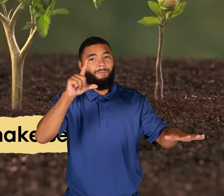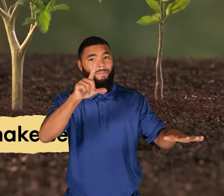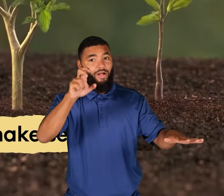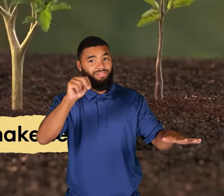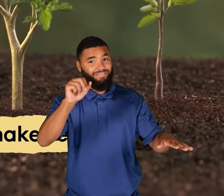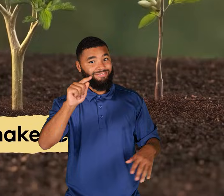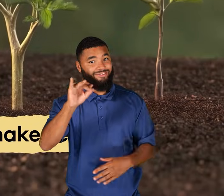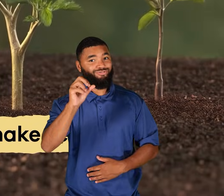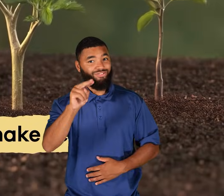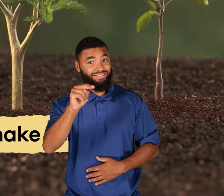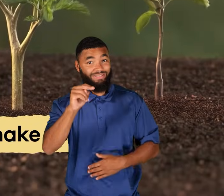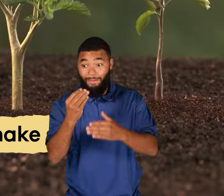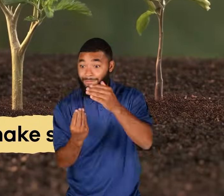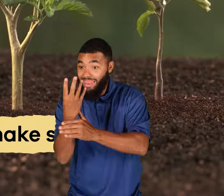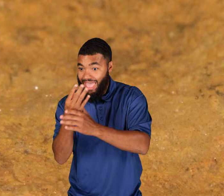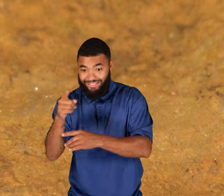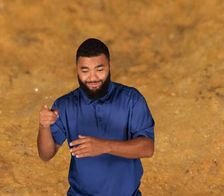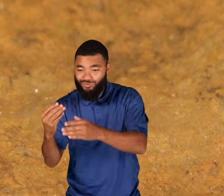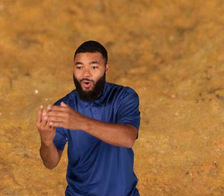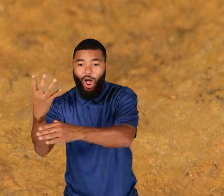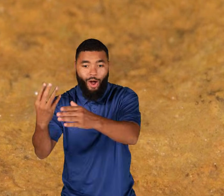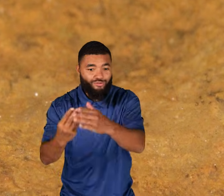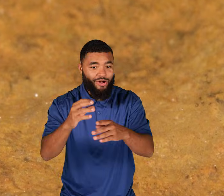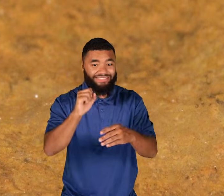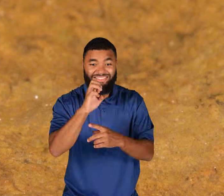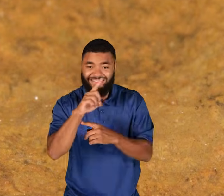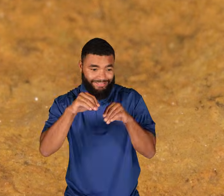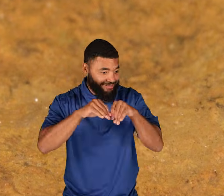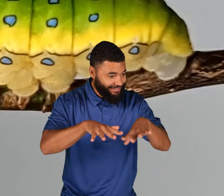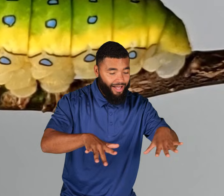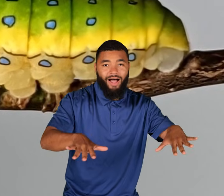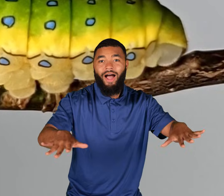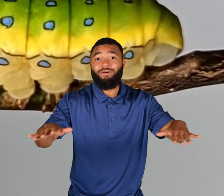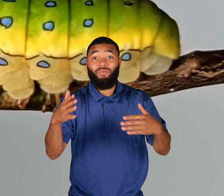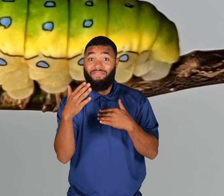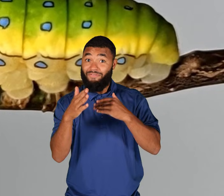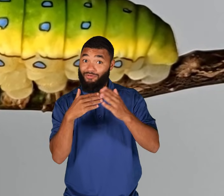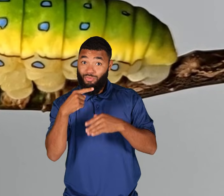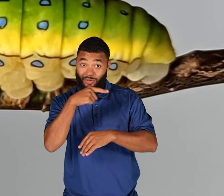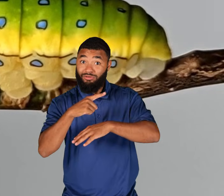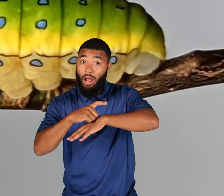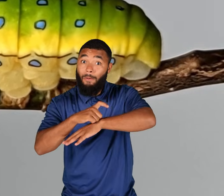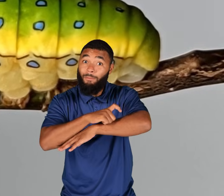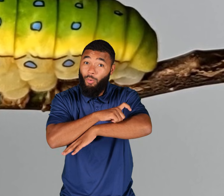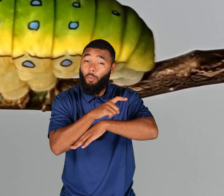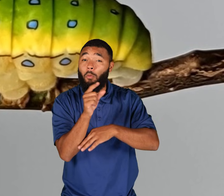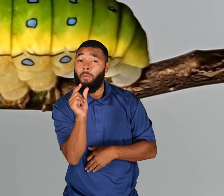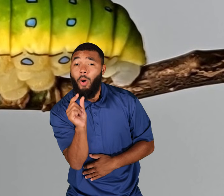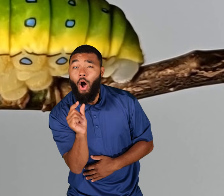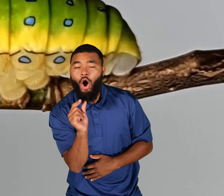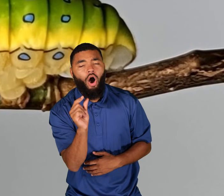helps plants grow and make seeds. So even though they start small, spicebush swallowtail caterpillars play